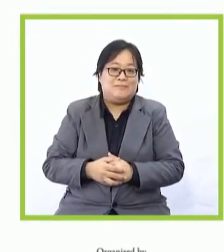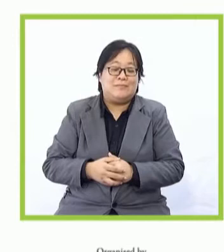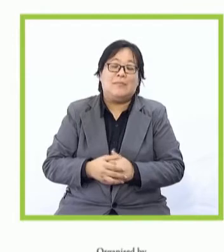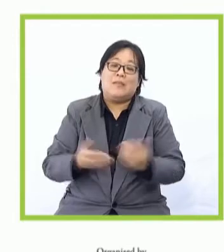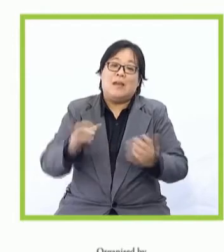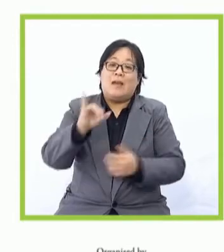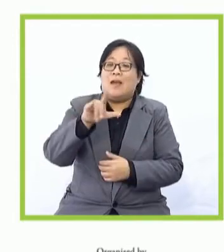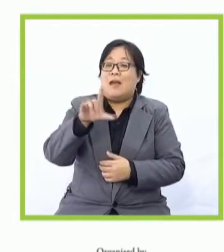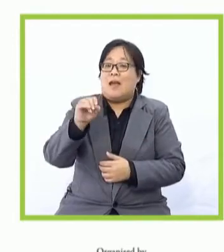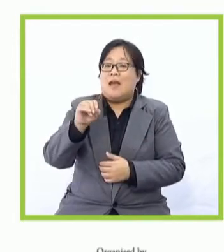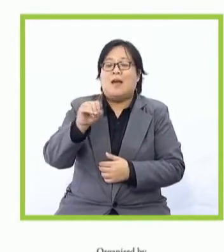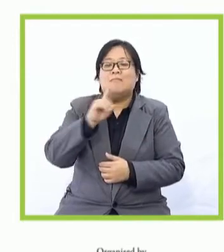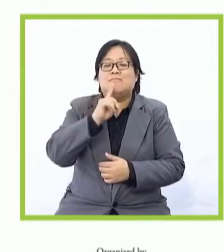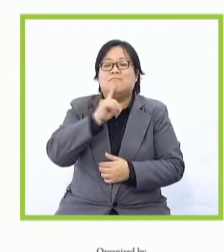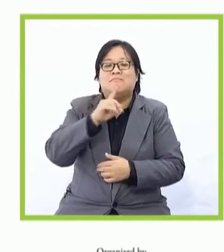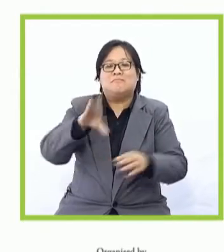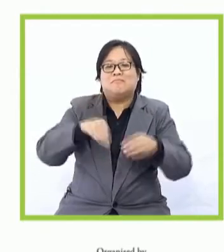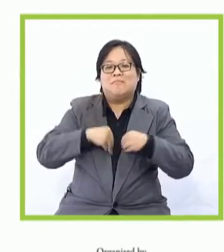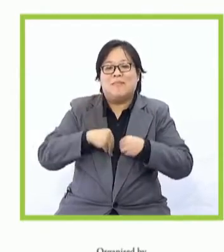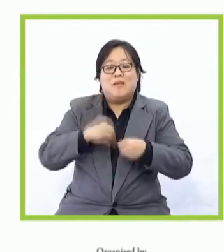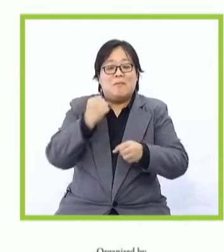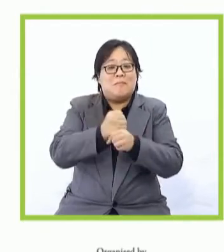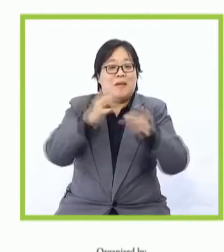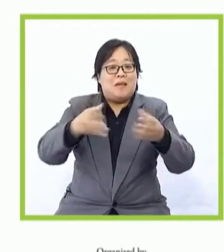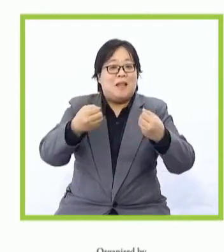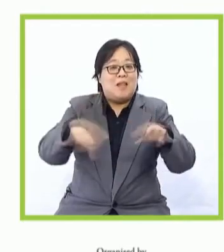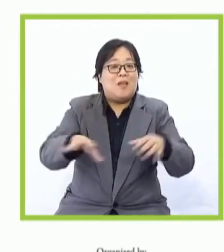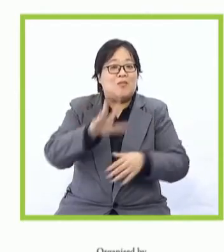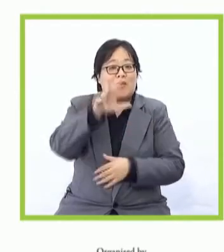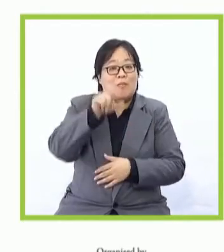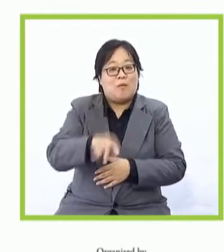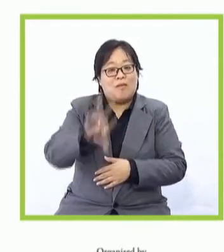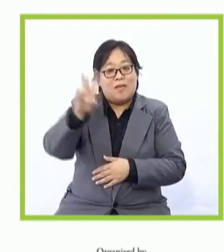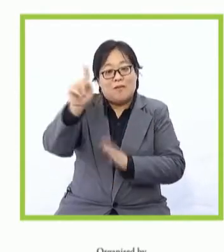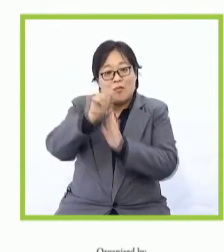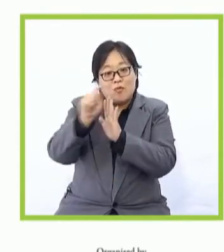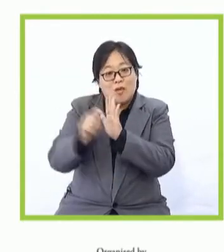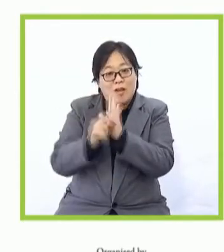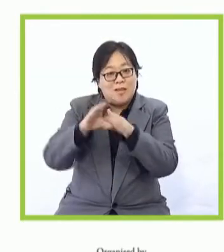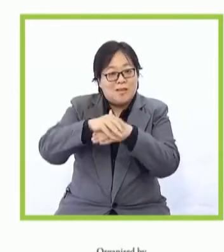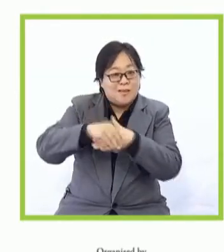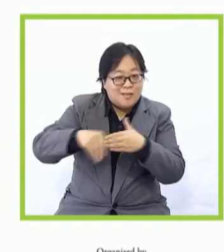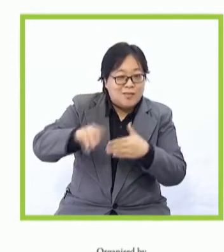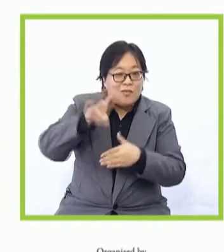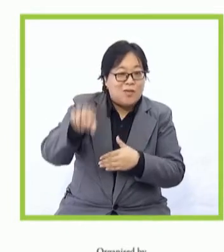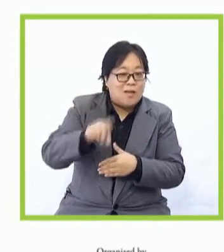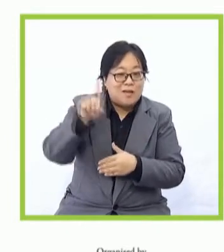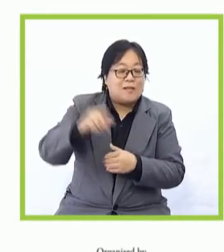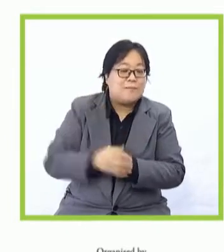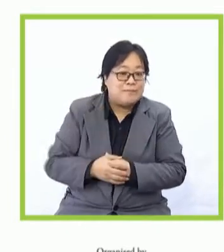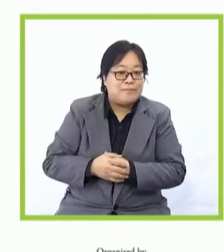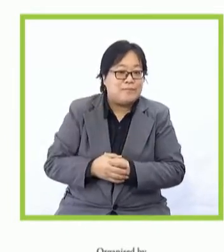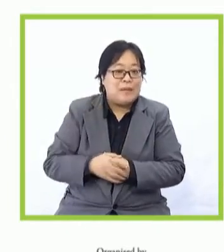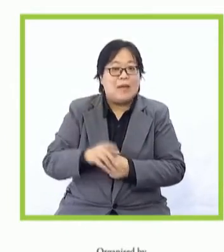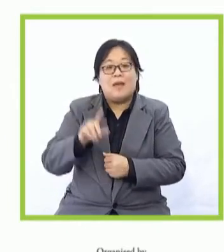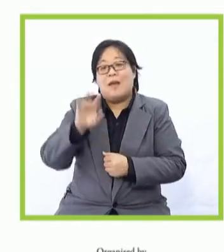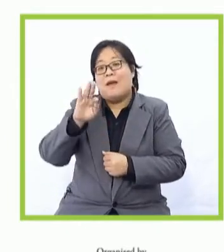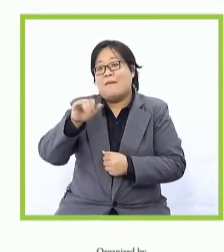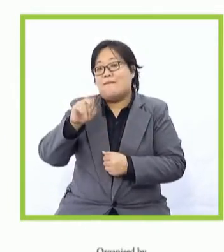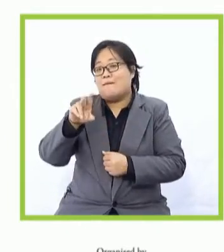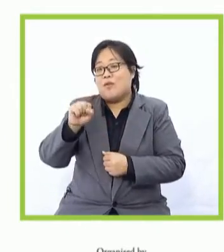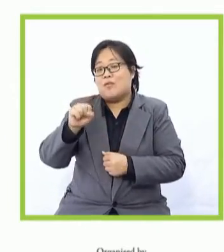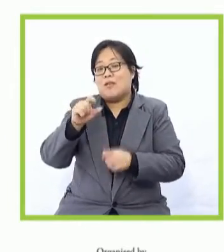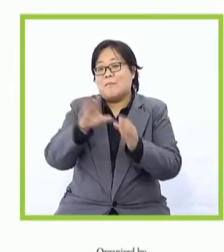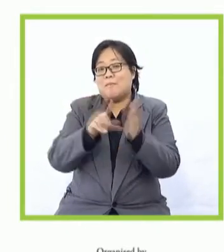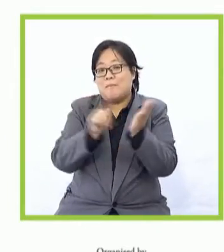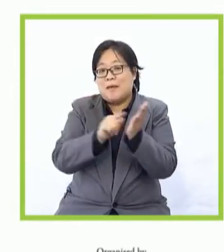noted that workers have lost about $3.7 trillion. And Forbes magazine have noted that billionaires